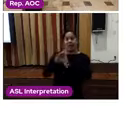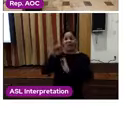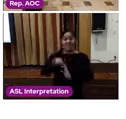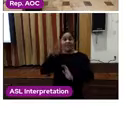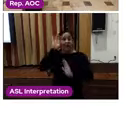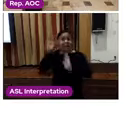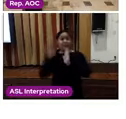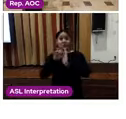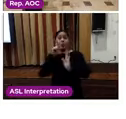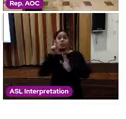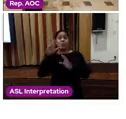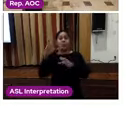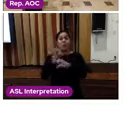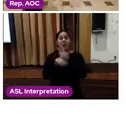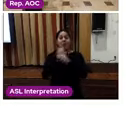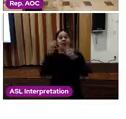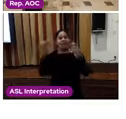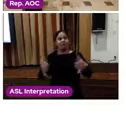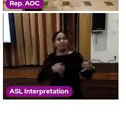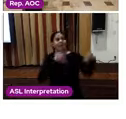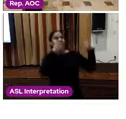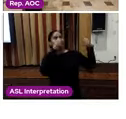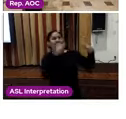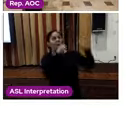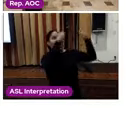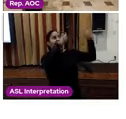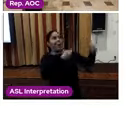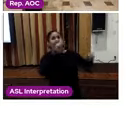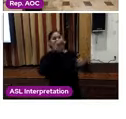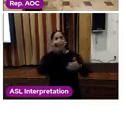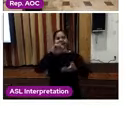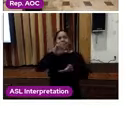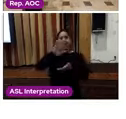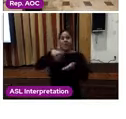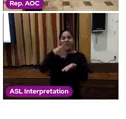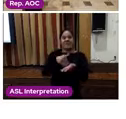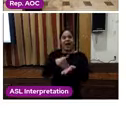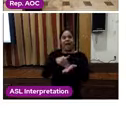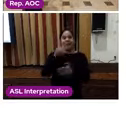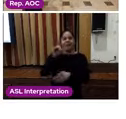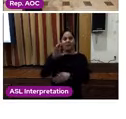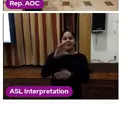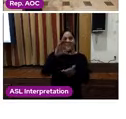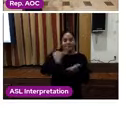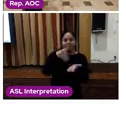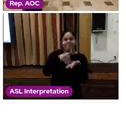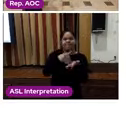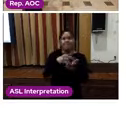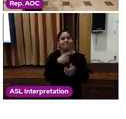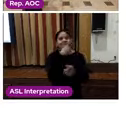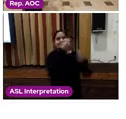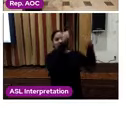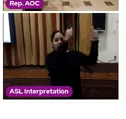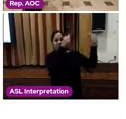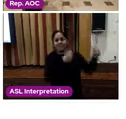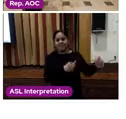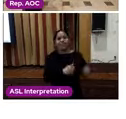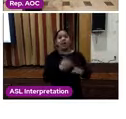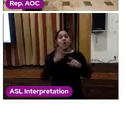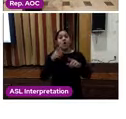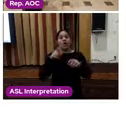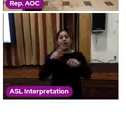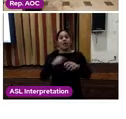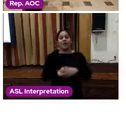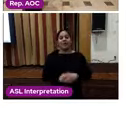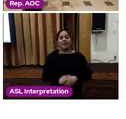up in the Capitol, and we will bring you and your family. Pre-COVID, I think we'll probably get back to